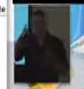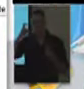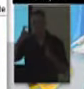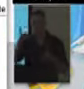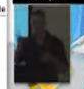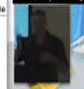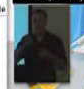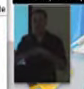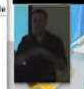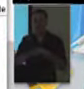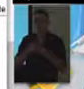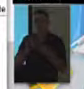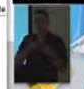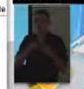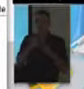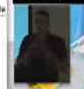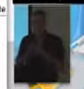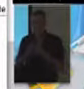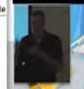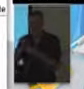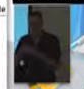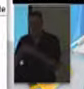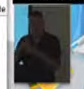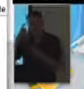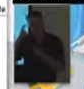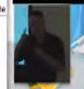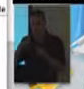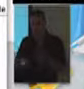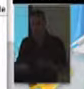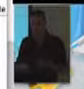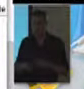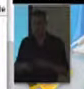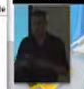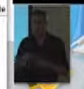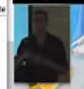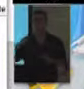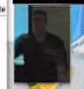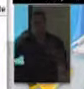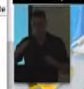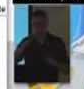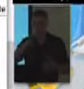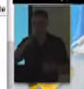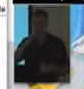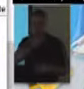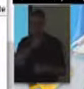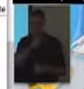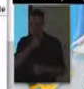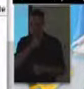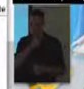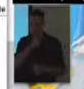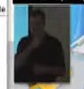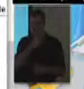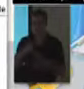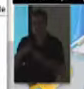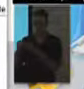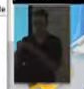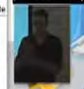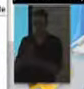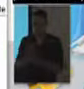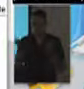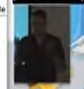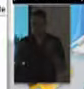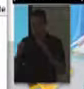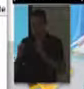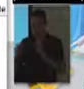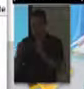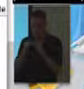to avoid unintended activation of controls. They must be able to have equivalent